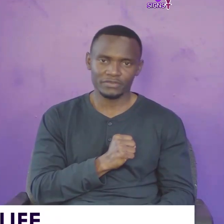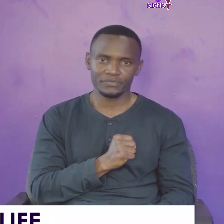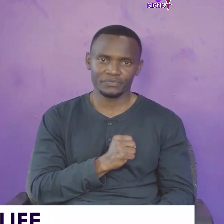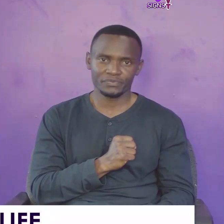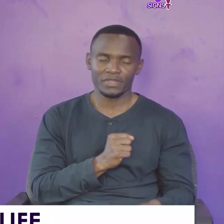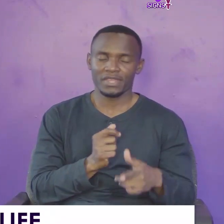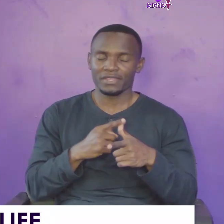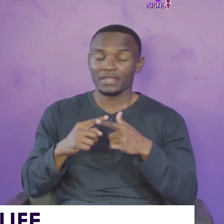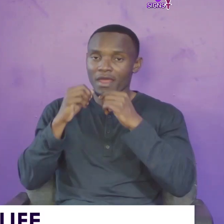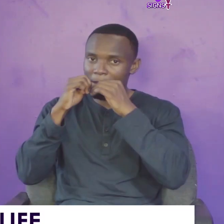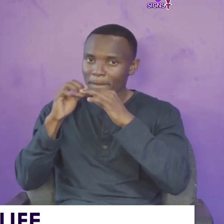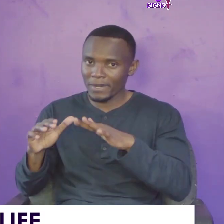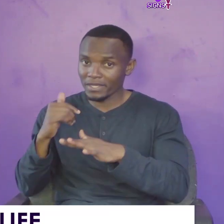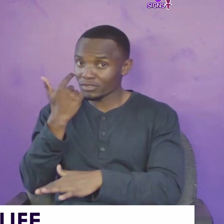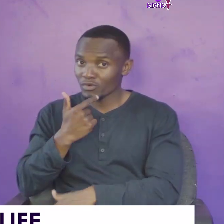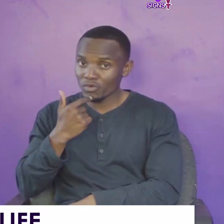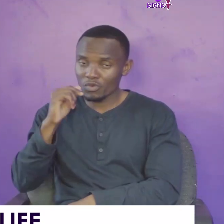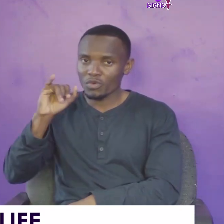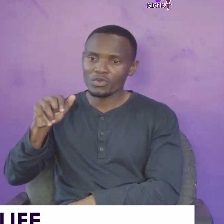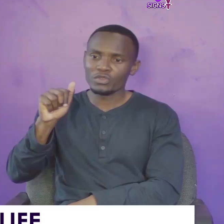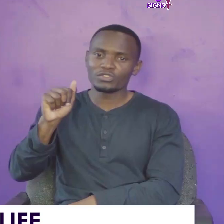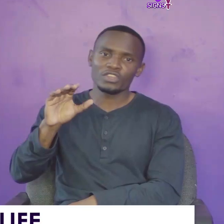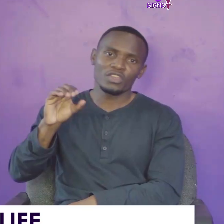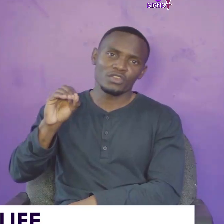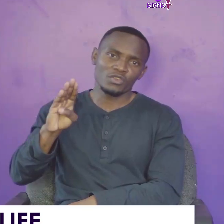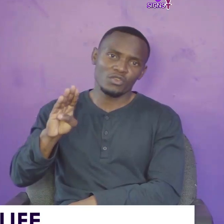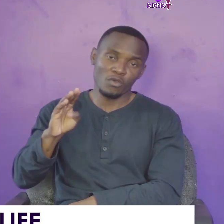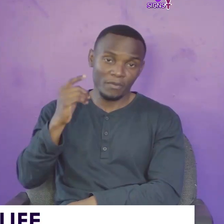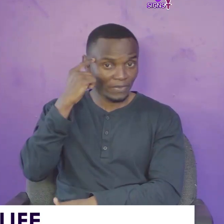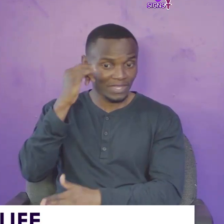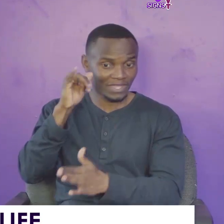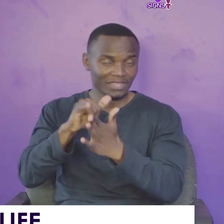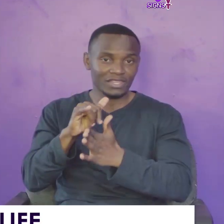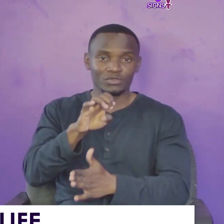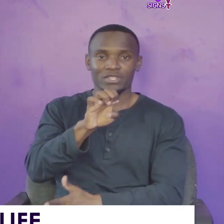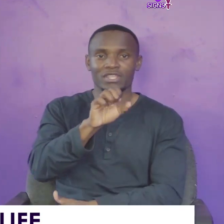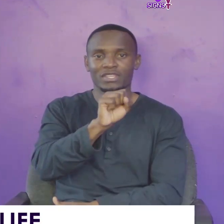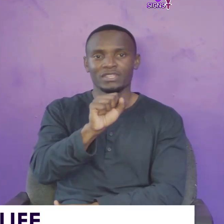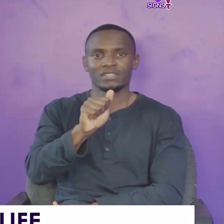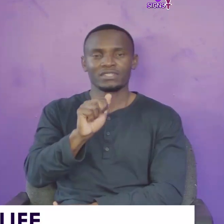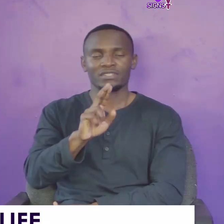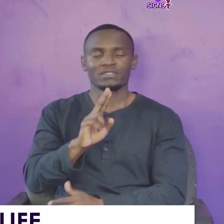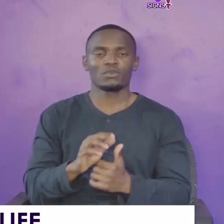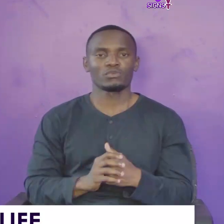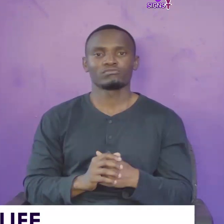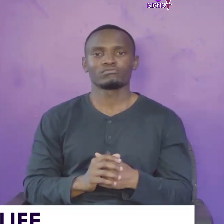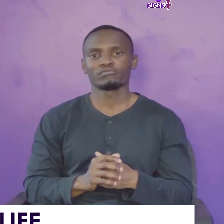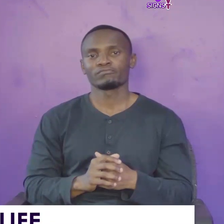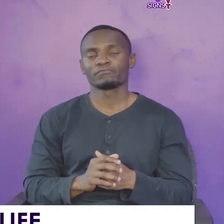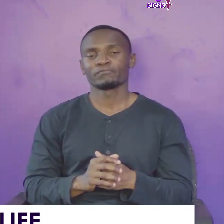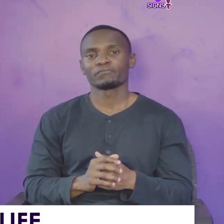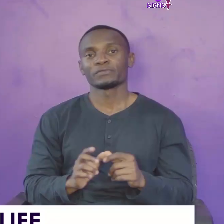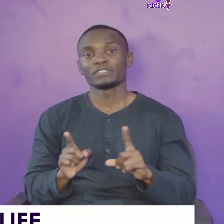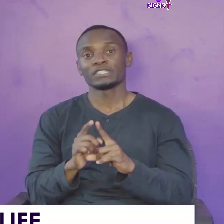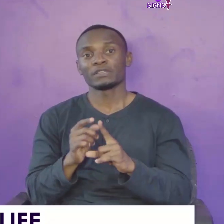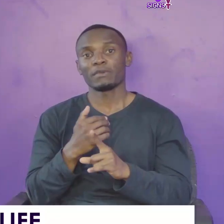ended up blessing Jacob. Yeah, thinking instead that of was Esau. Esau. Yeah. We have people right now